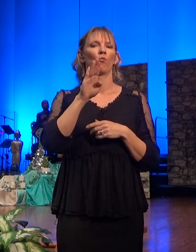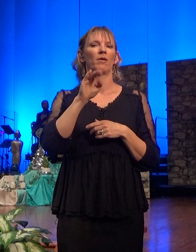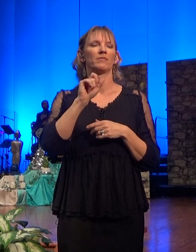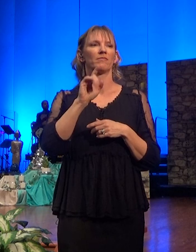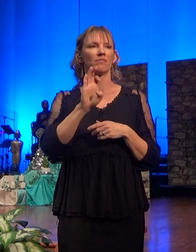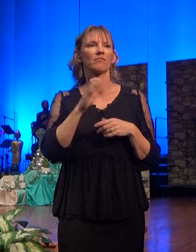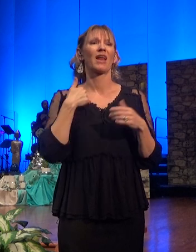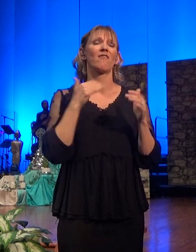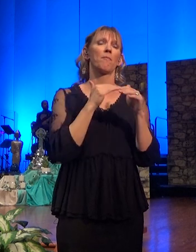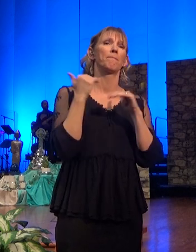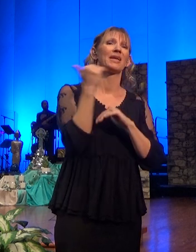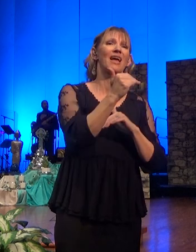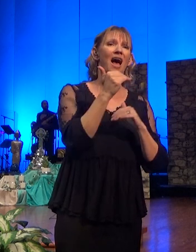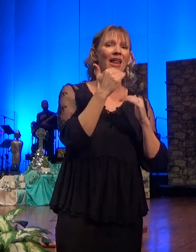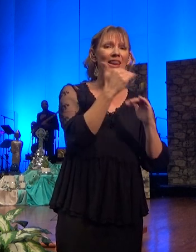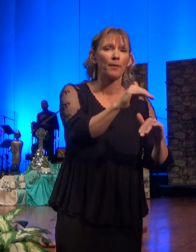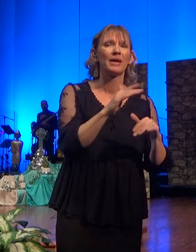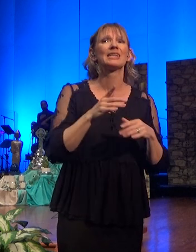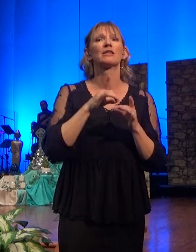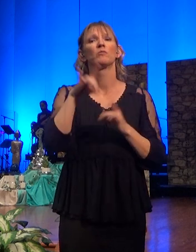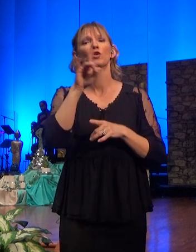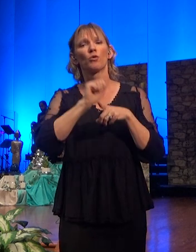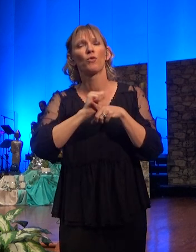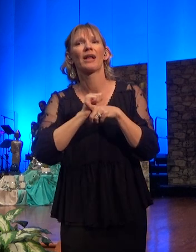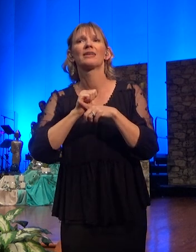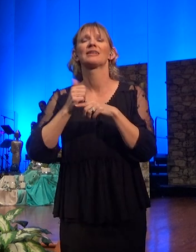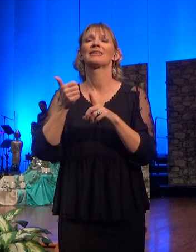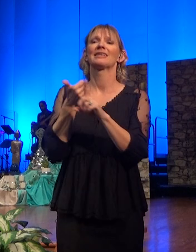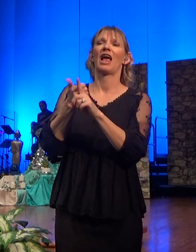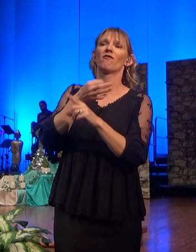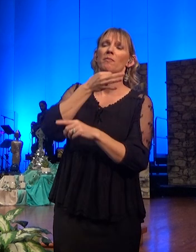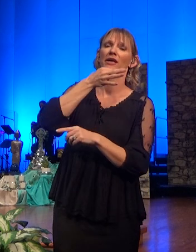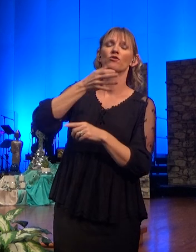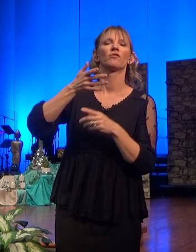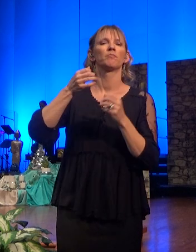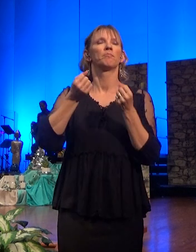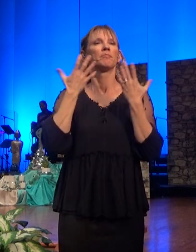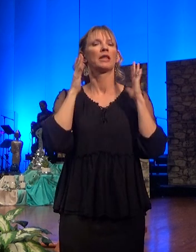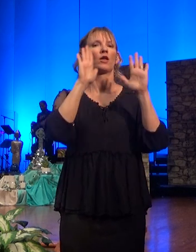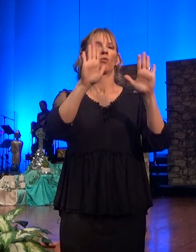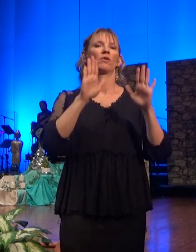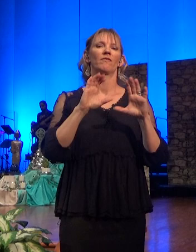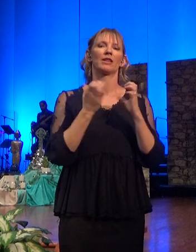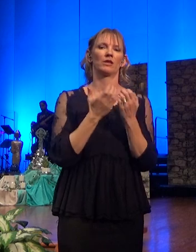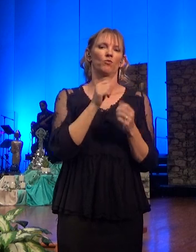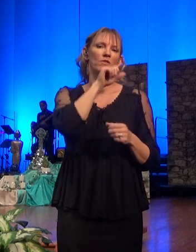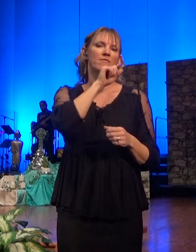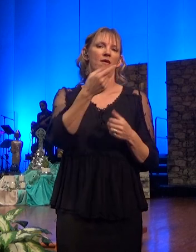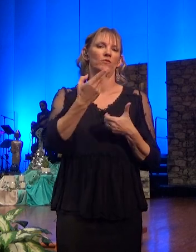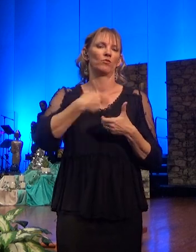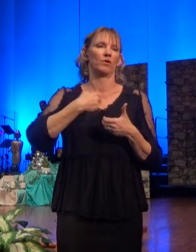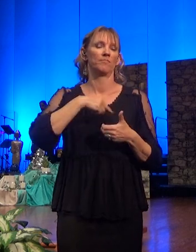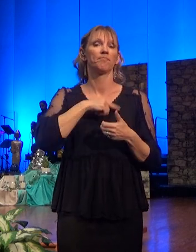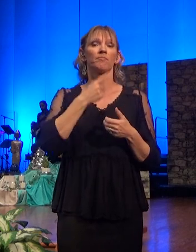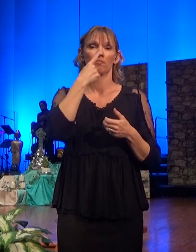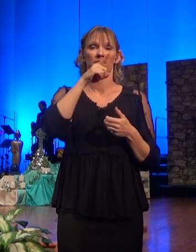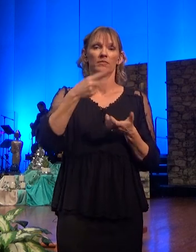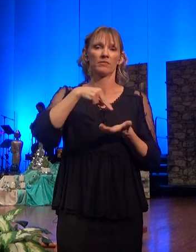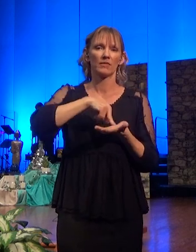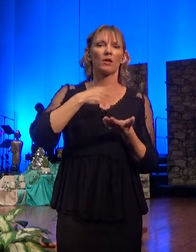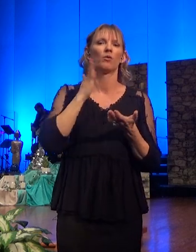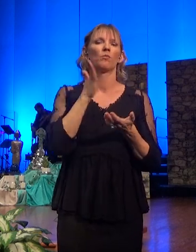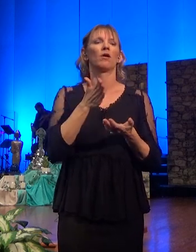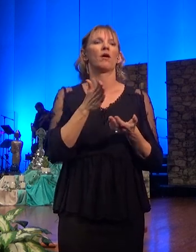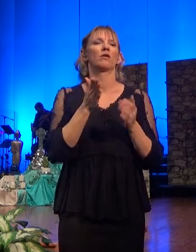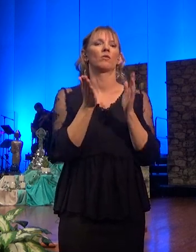Beyond Limits, spiritual practices, self-mastery, all sorts of wonderful classes coming up. We'd love to have you with us. And now if you'll stand, please, we're going to do